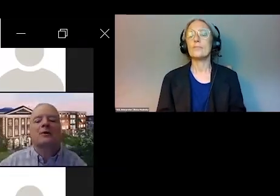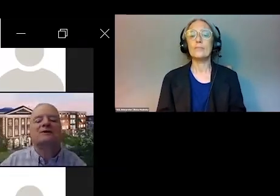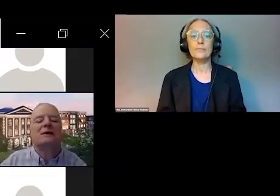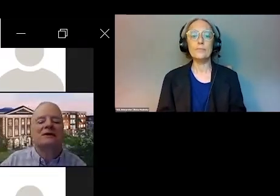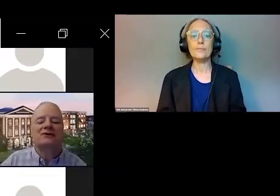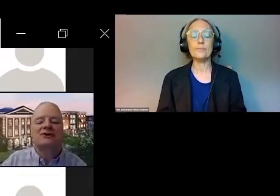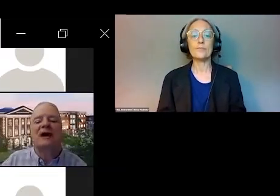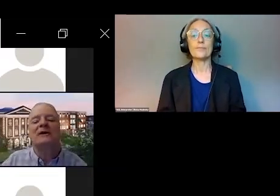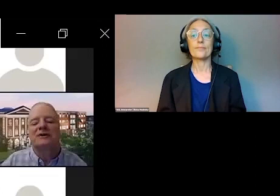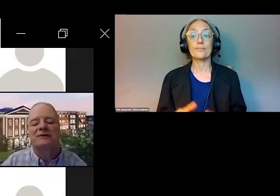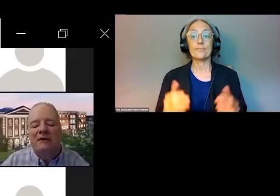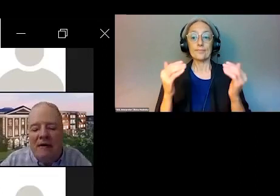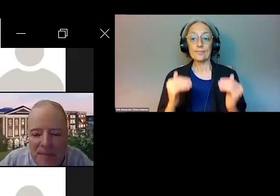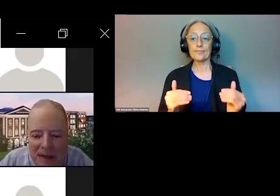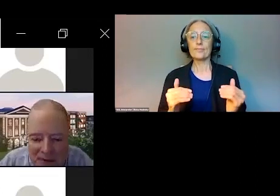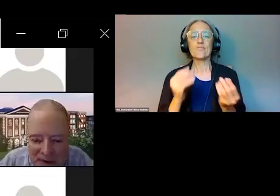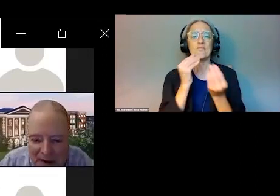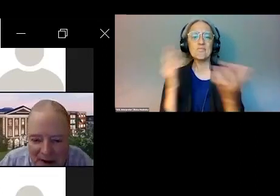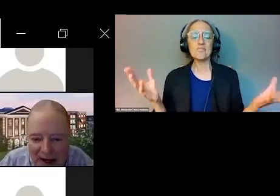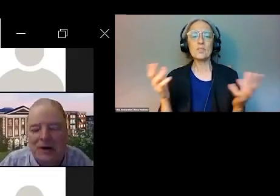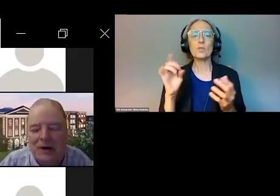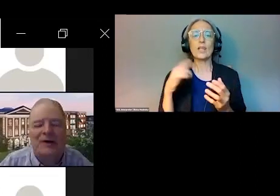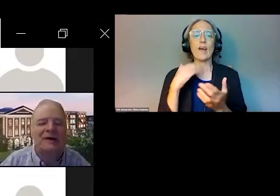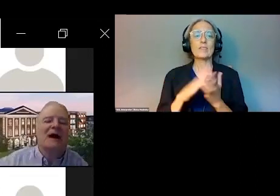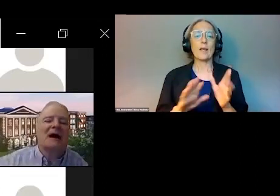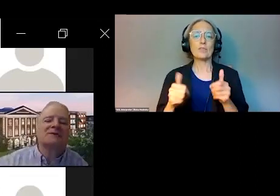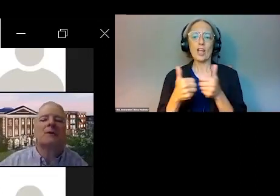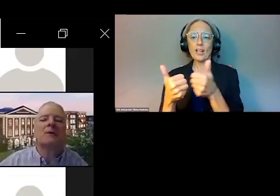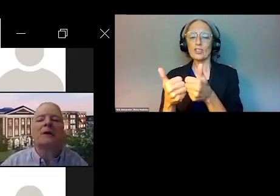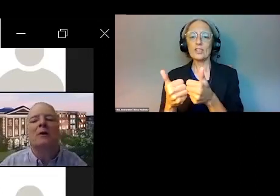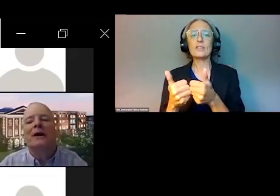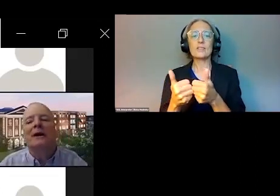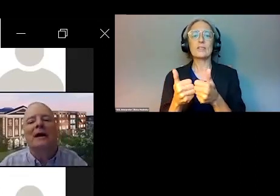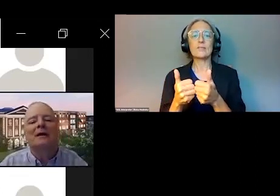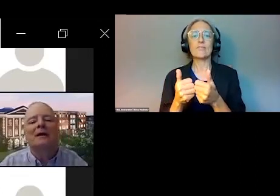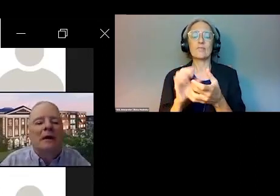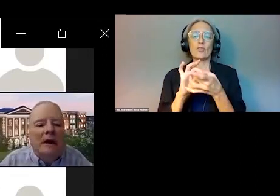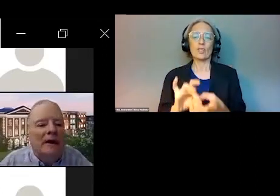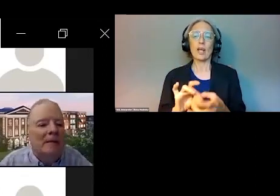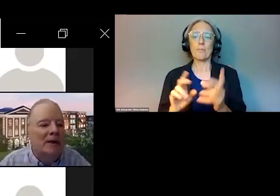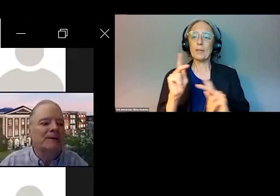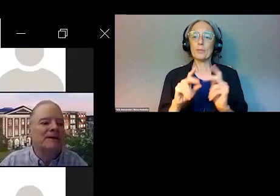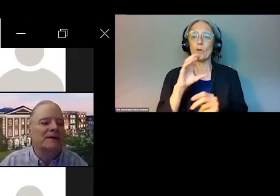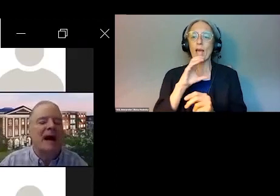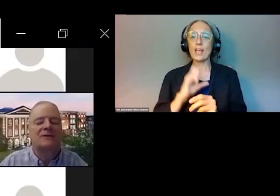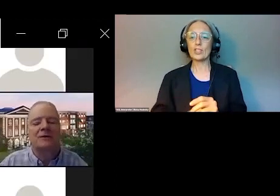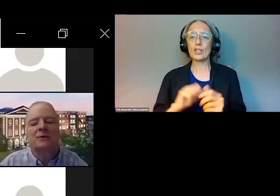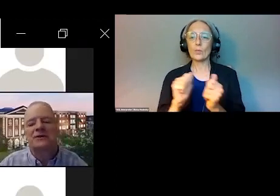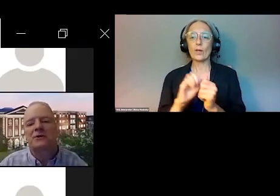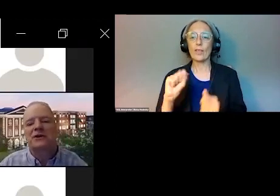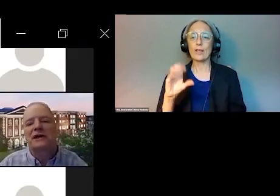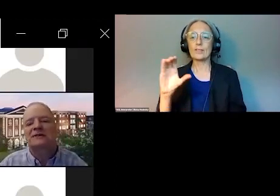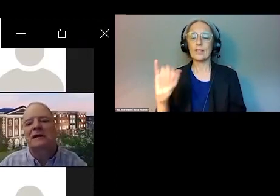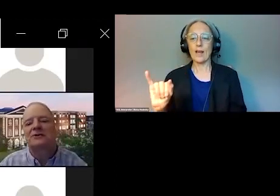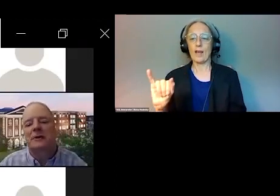So next, I just want to note some of the challenges for people with aging with SCI. So when we go in again, and I'm going to bring